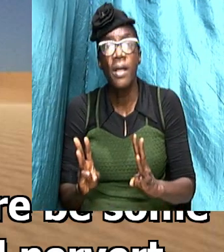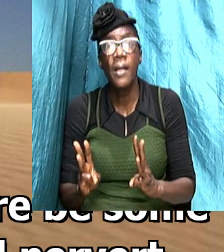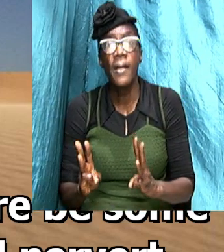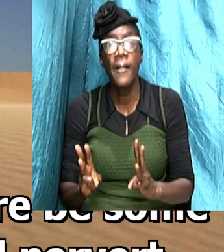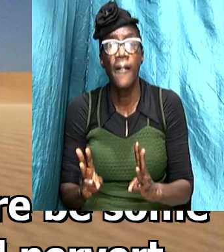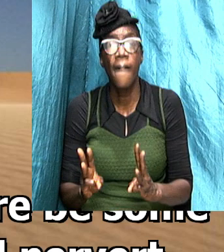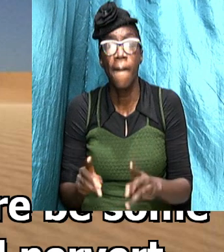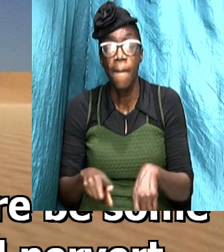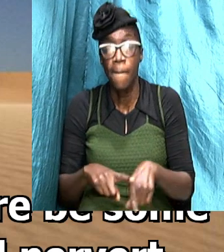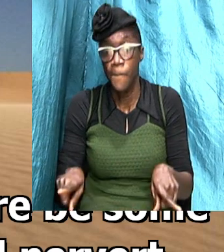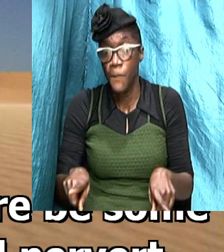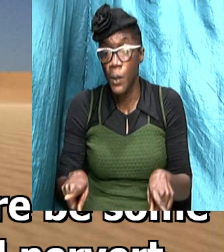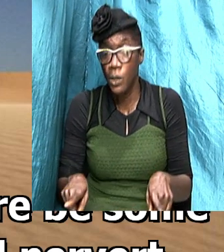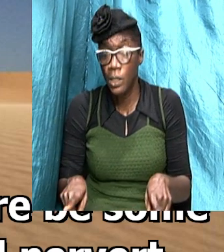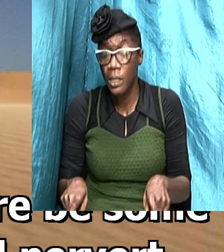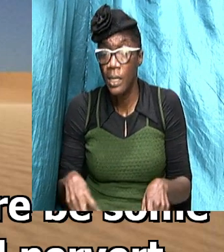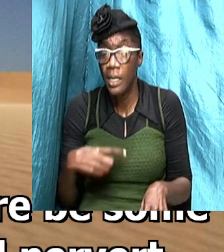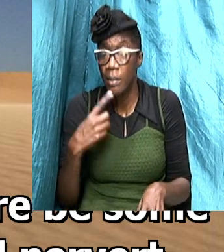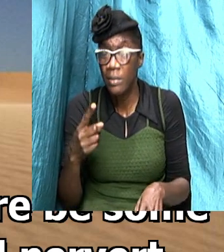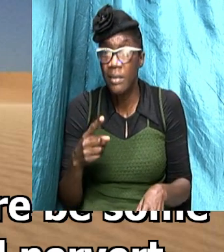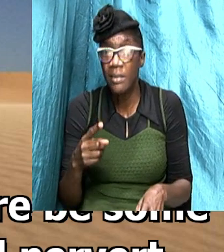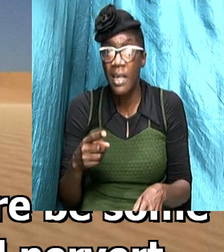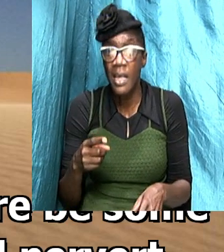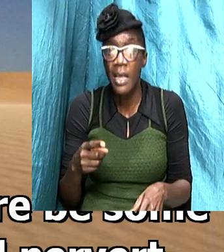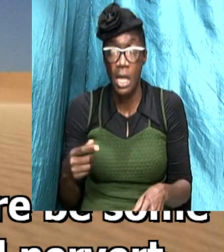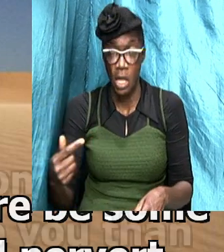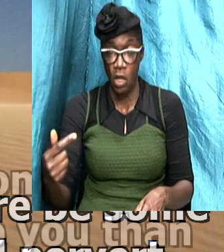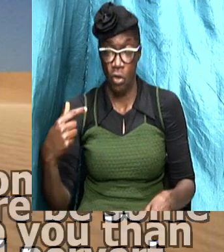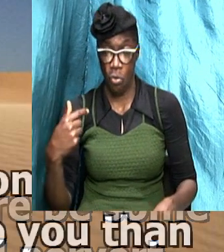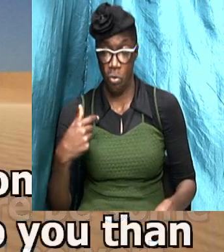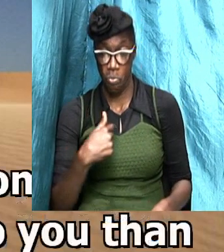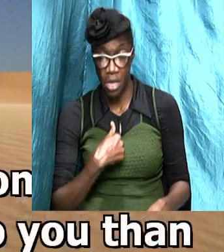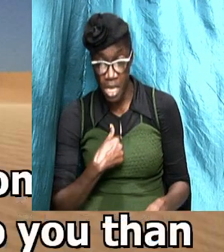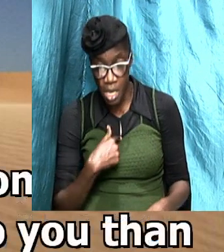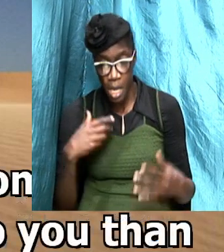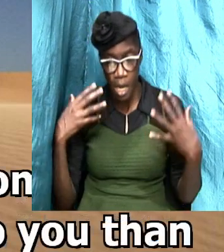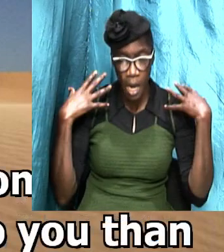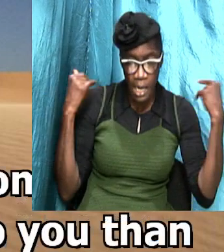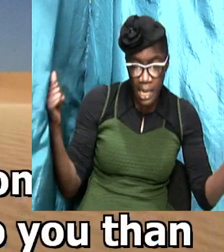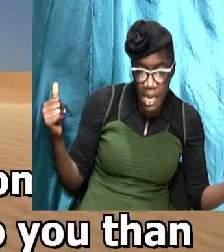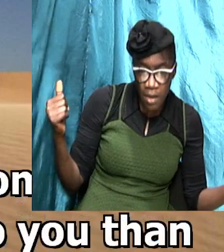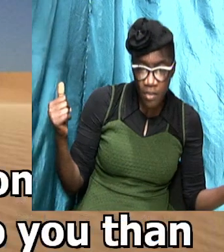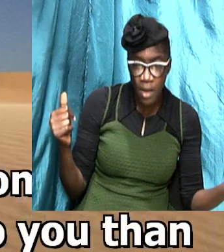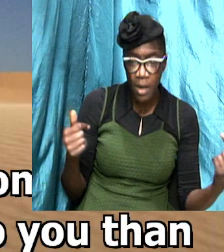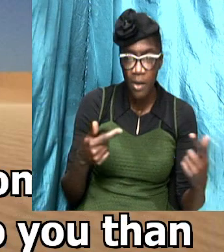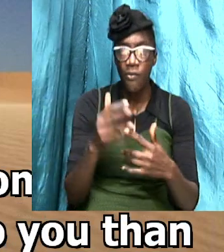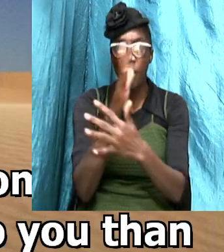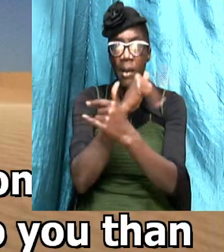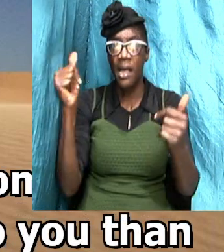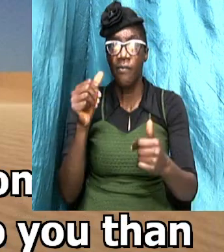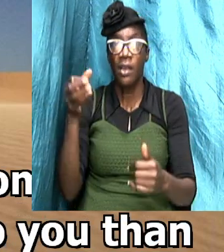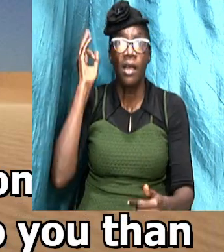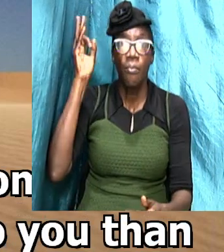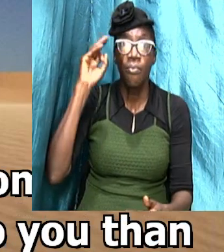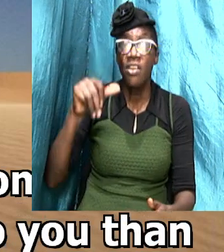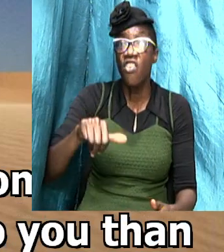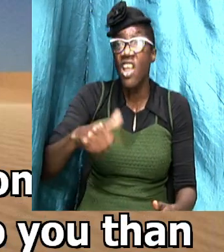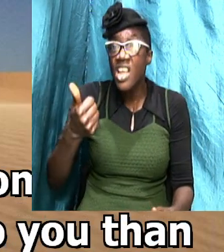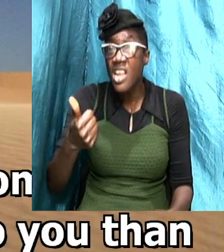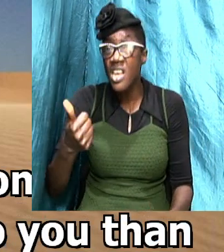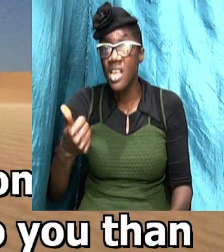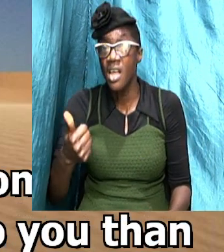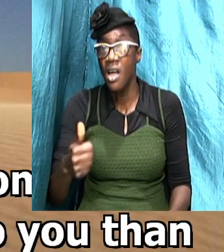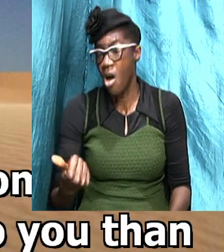but him said though we are an angel from heaven preach any other gospel